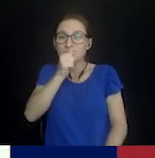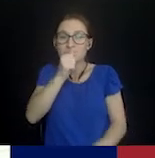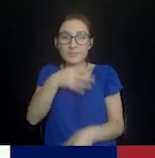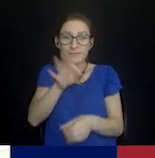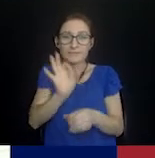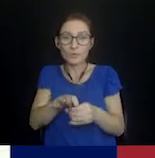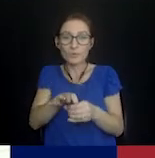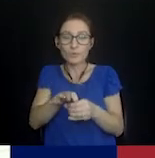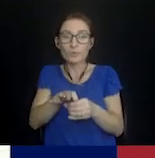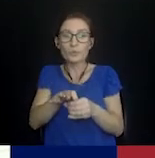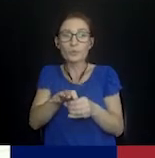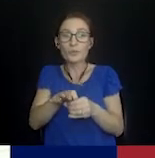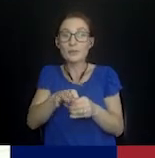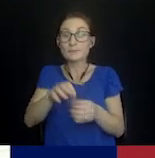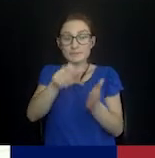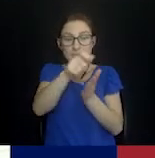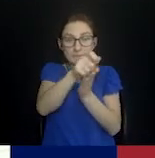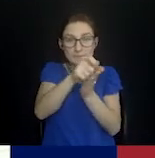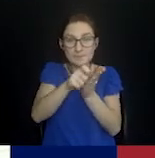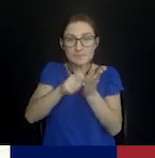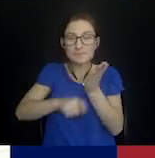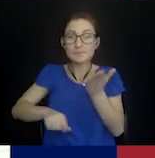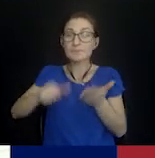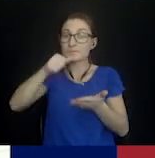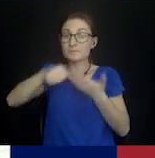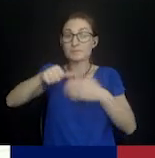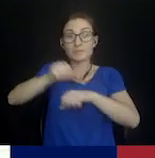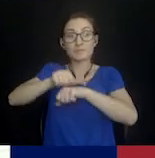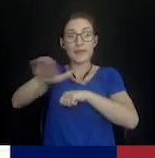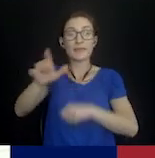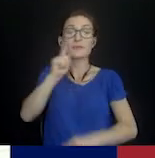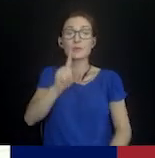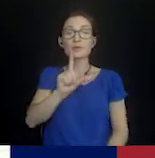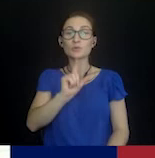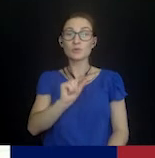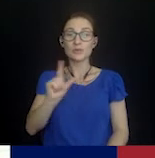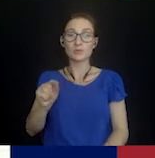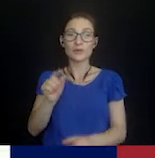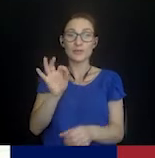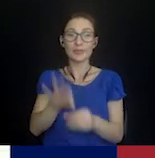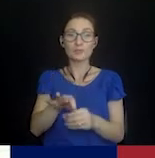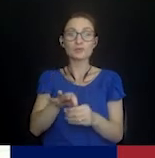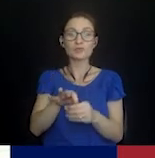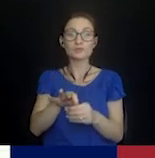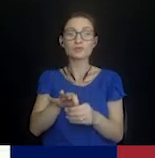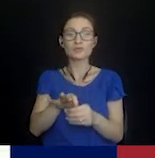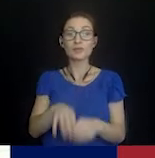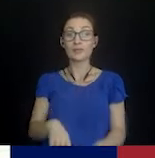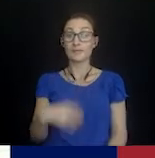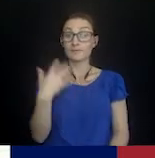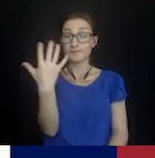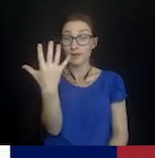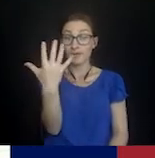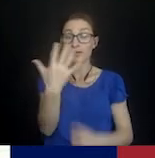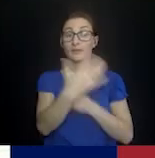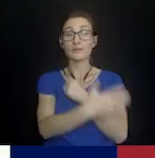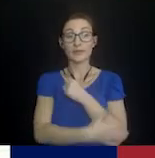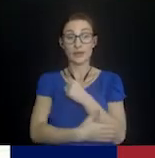voting, mail-in voting in the 2020 election, because 5